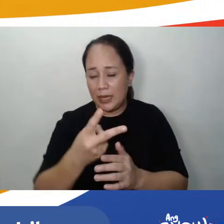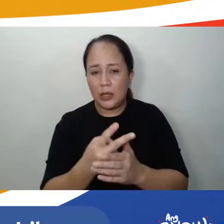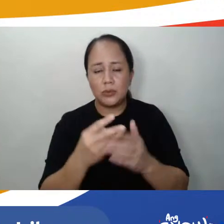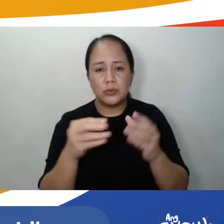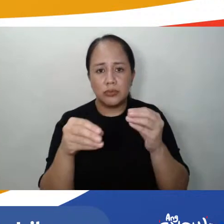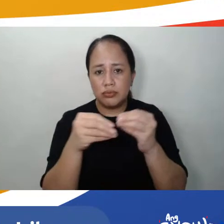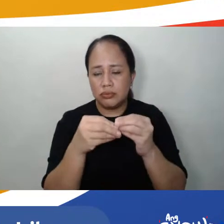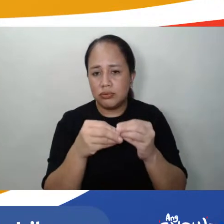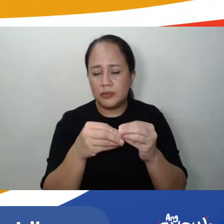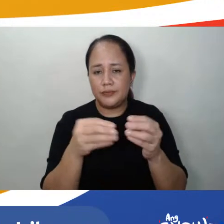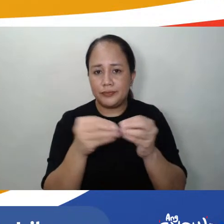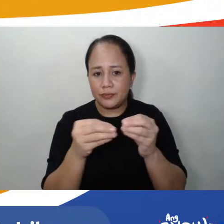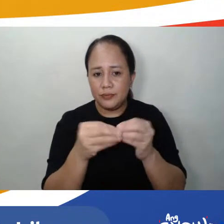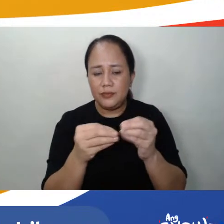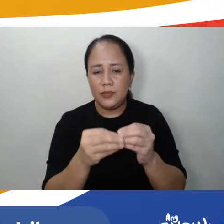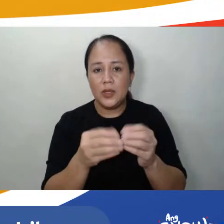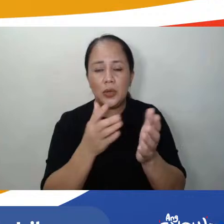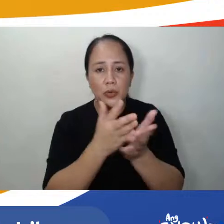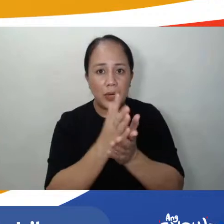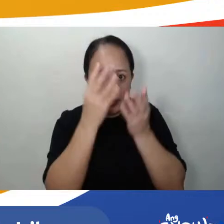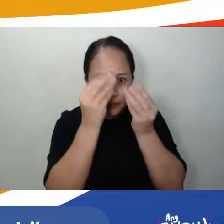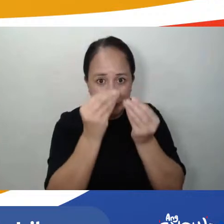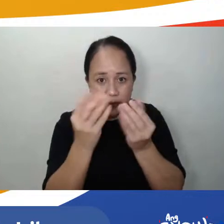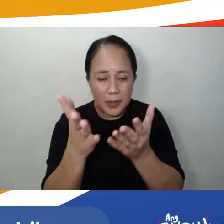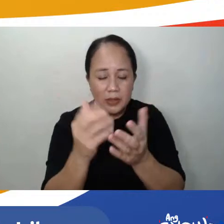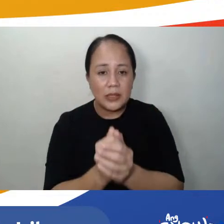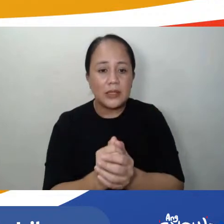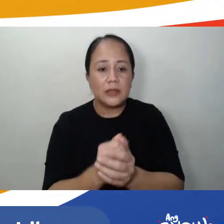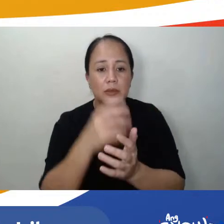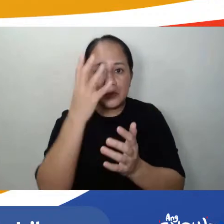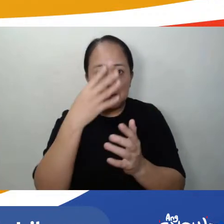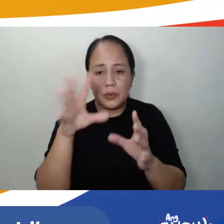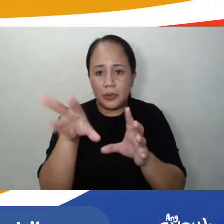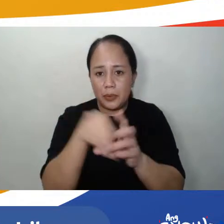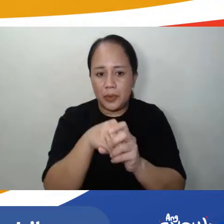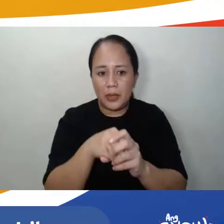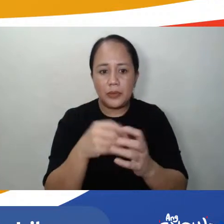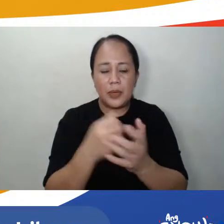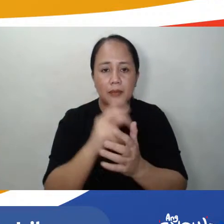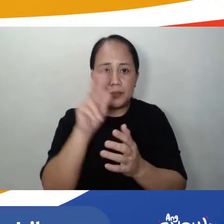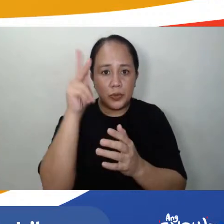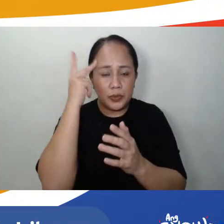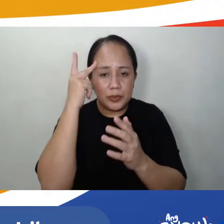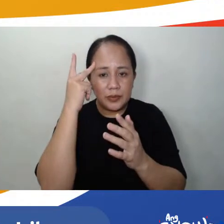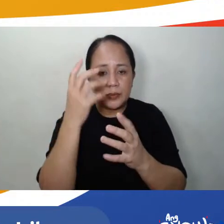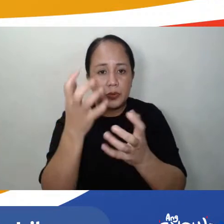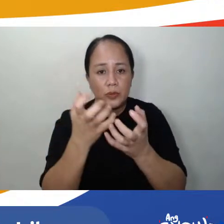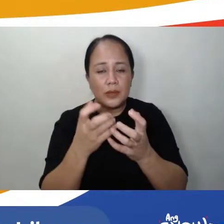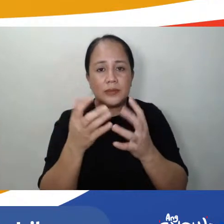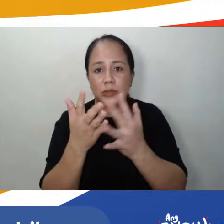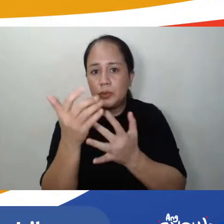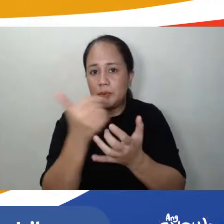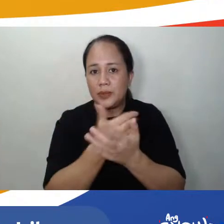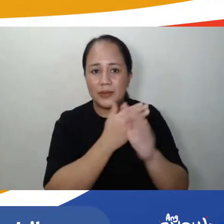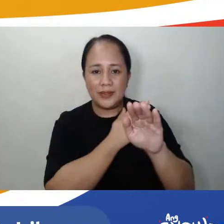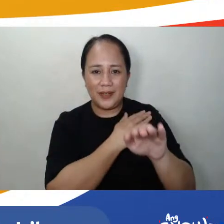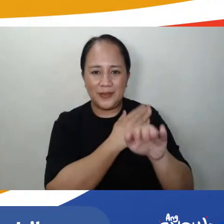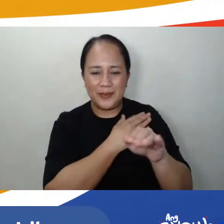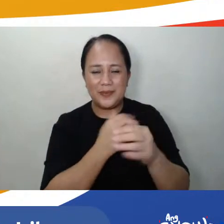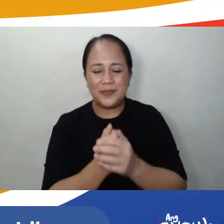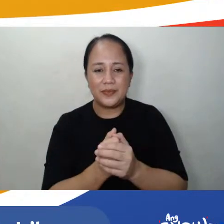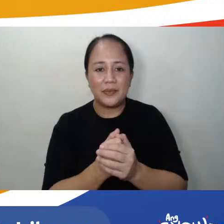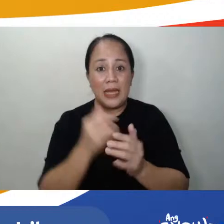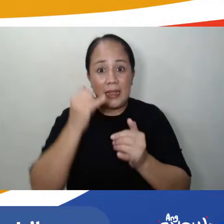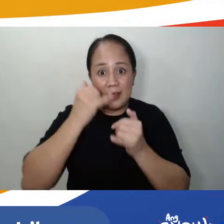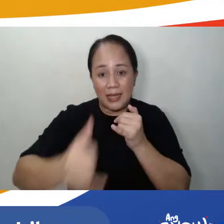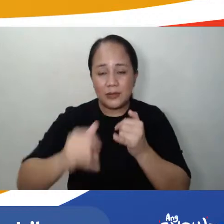issues of the right to information, citizens' participation, and the political aspirants' transparency and accountability. And last but